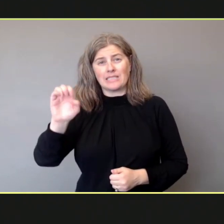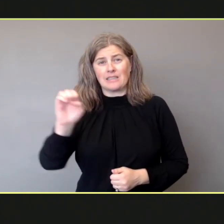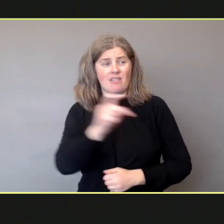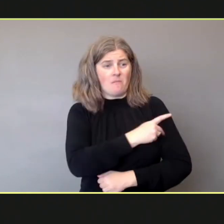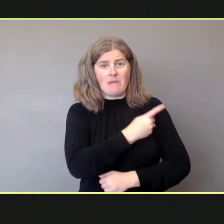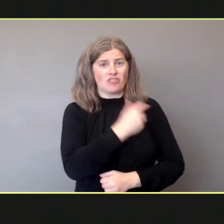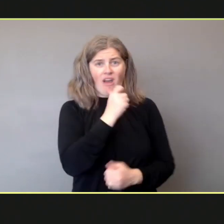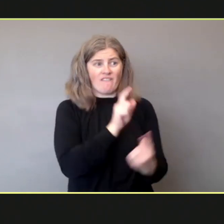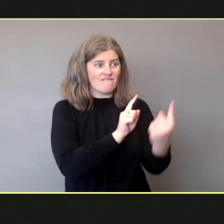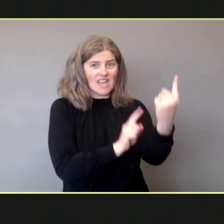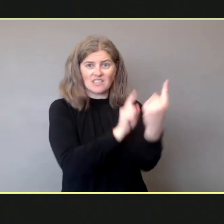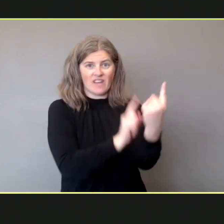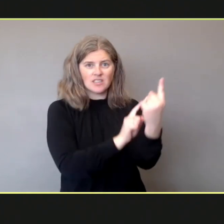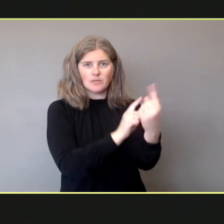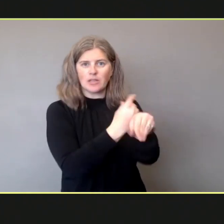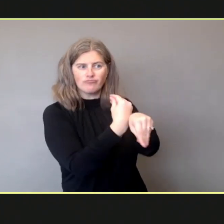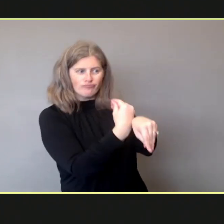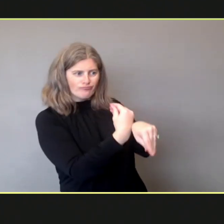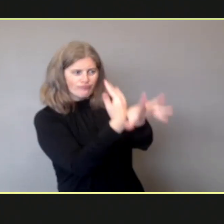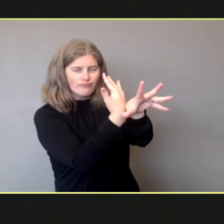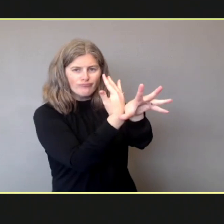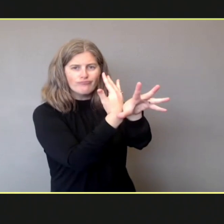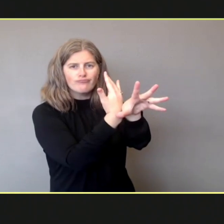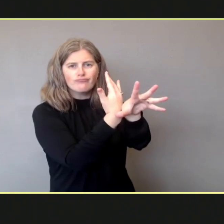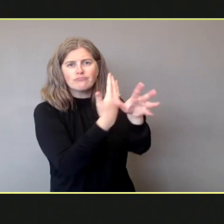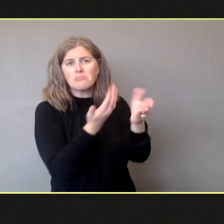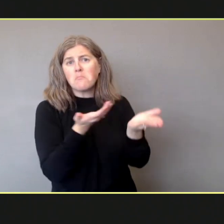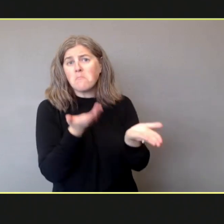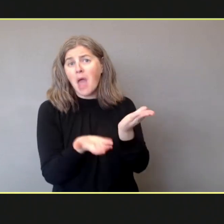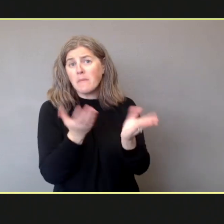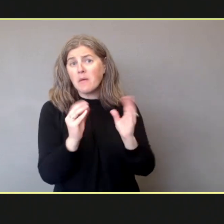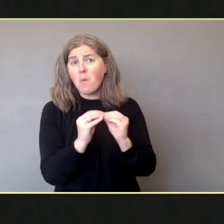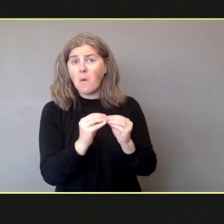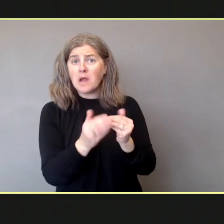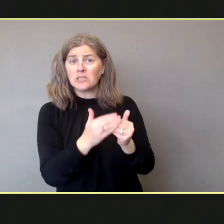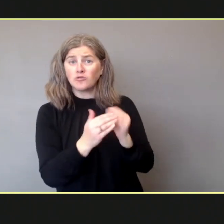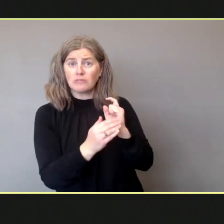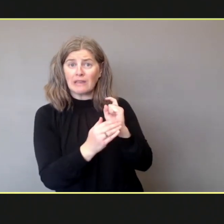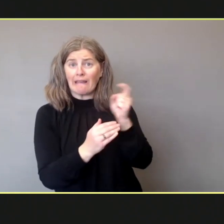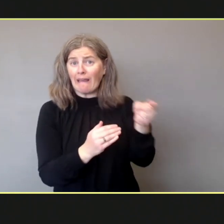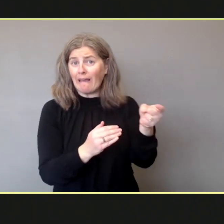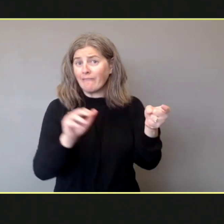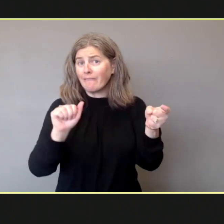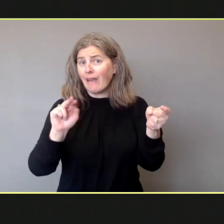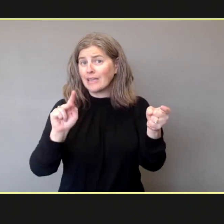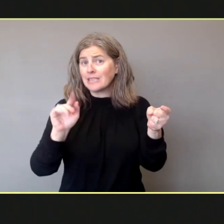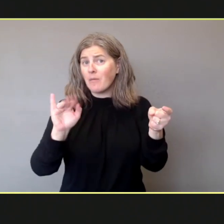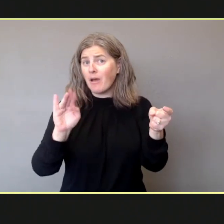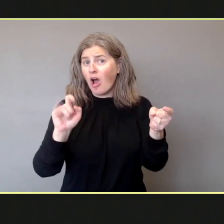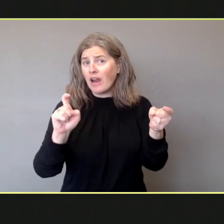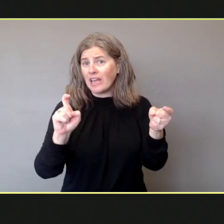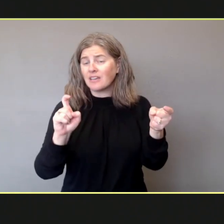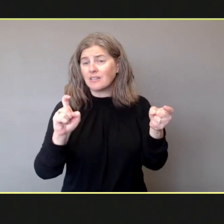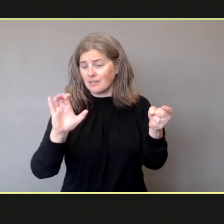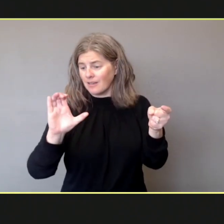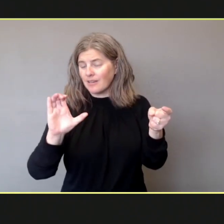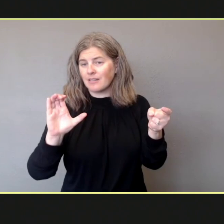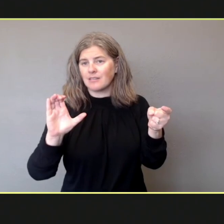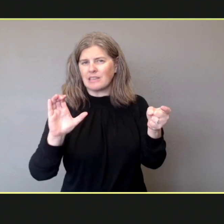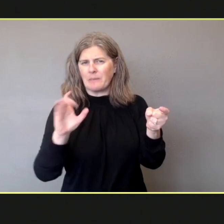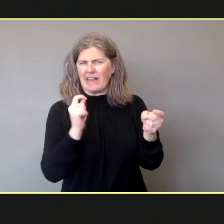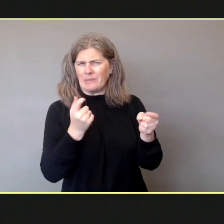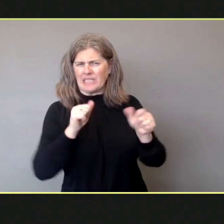front of you, it might be easier to prescribe an antibody because of that slight increase in